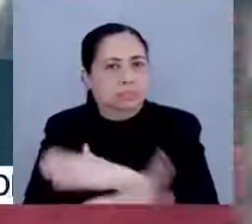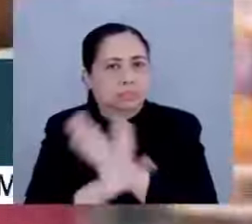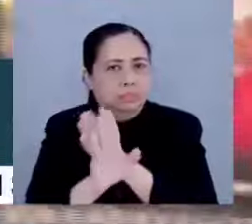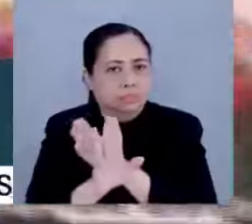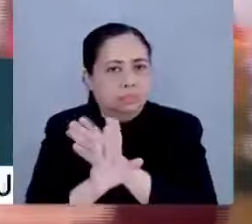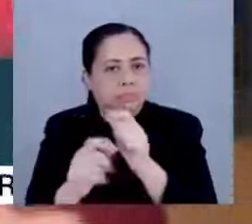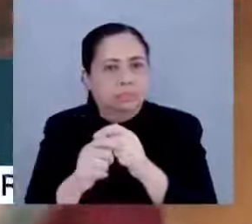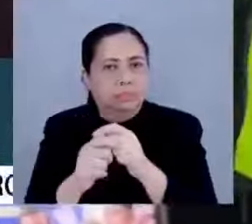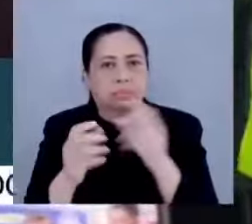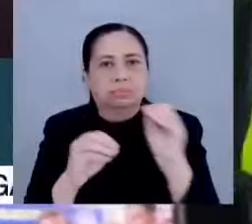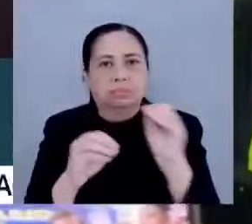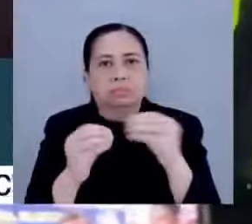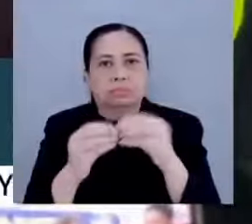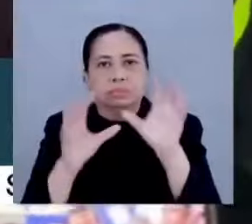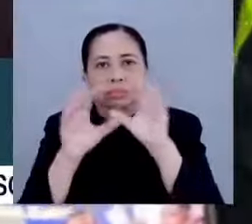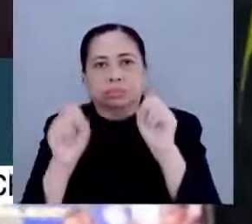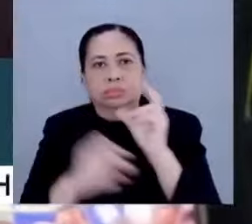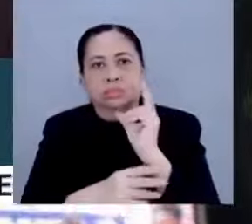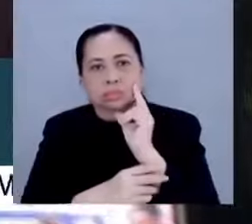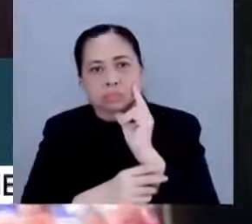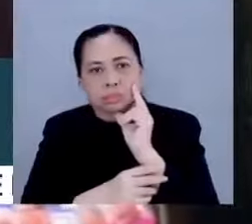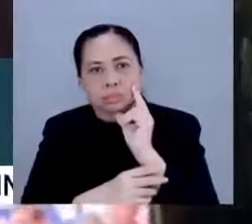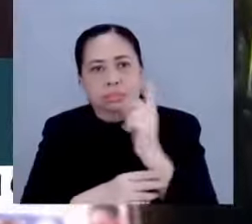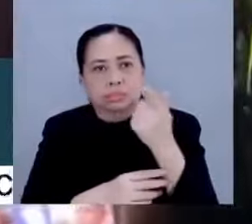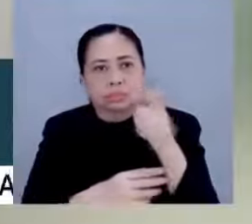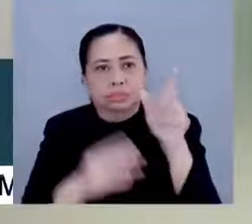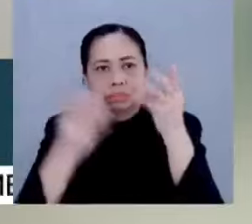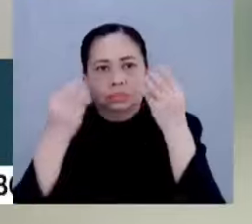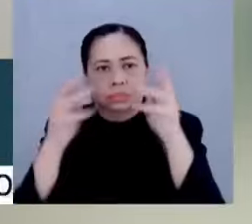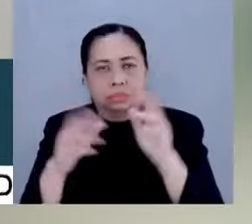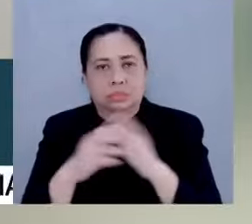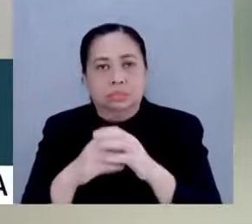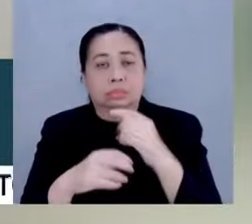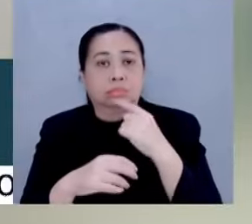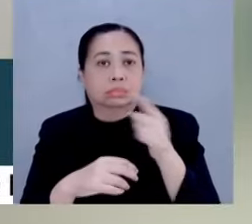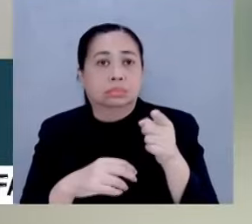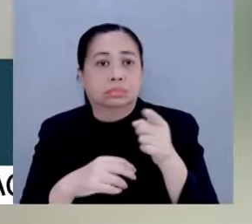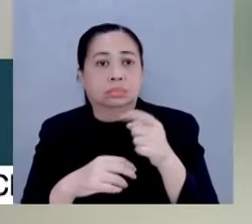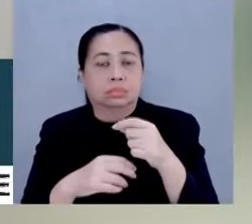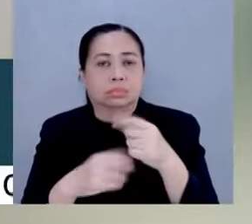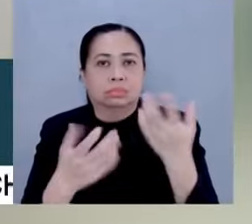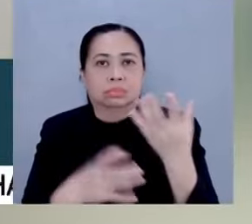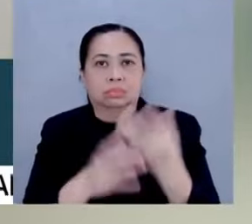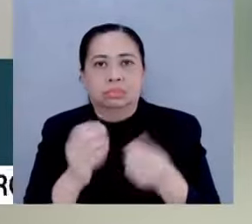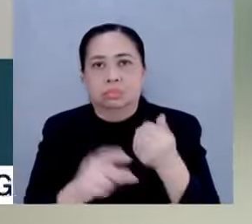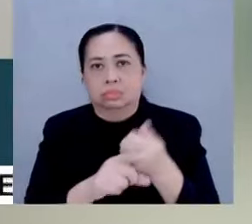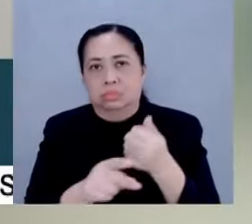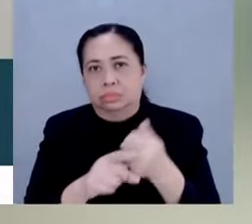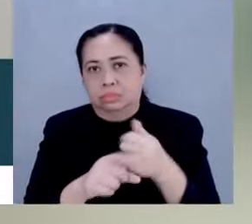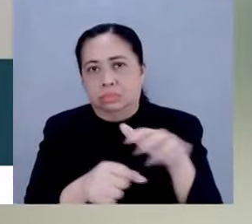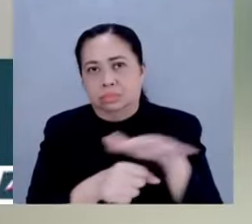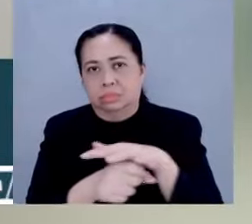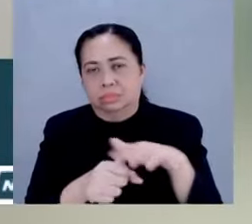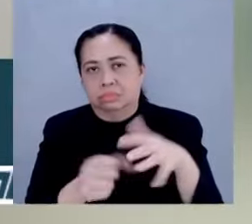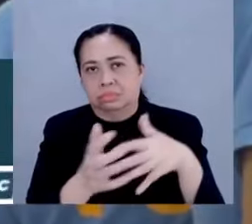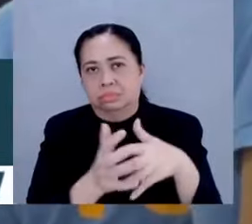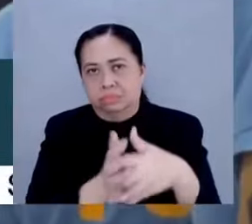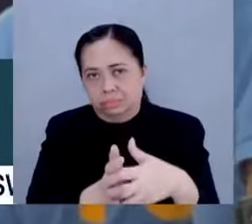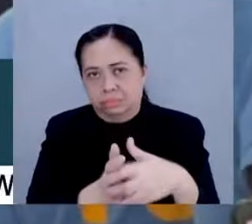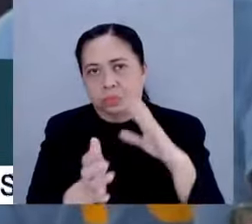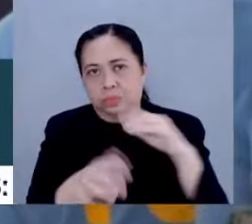fielding former President Rodrigo Duterte for mayor. Kalilung says a loss in their own bailiwick could affect